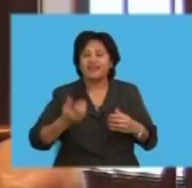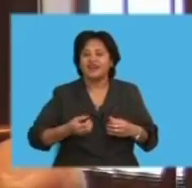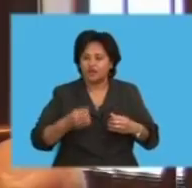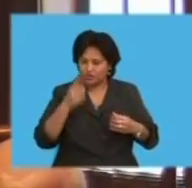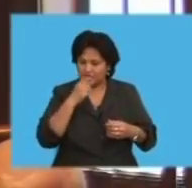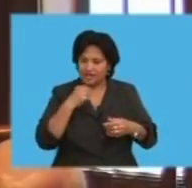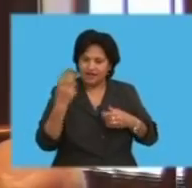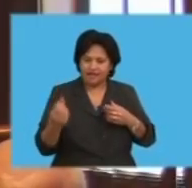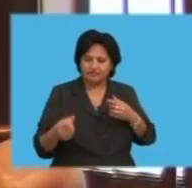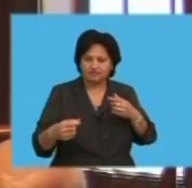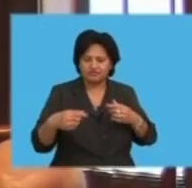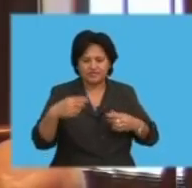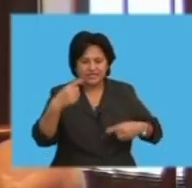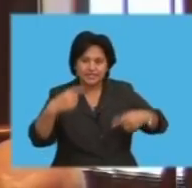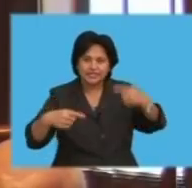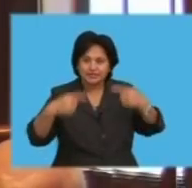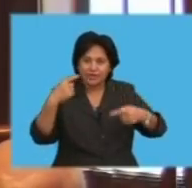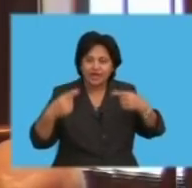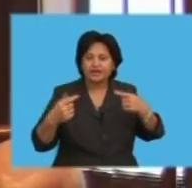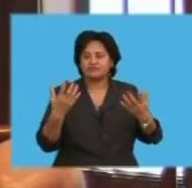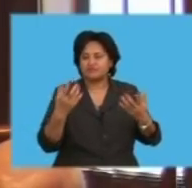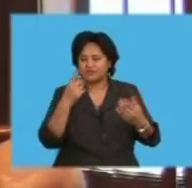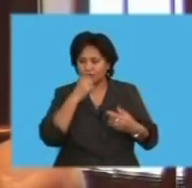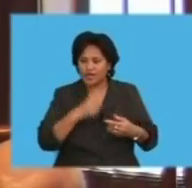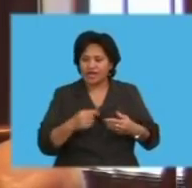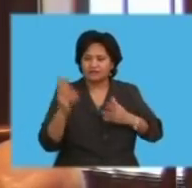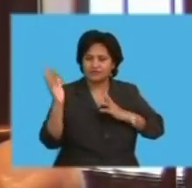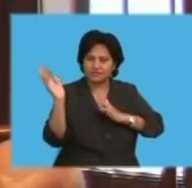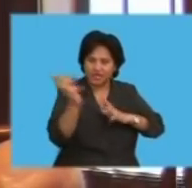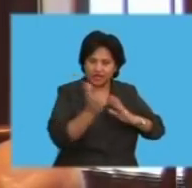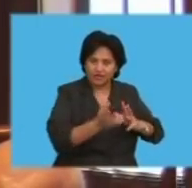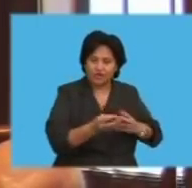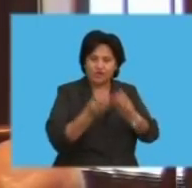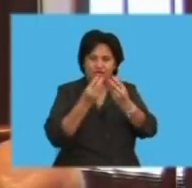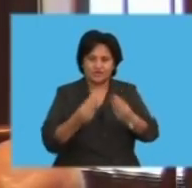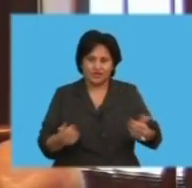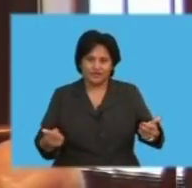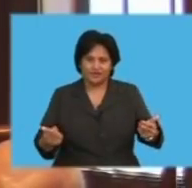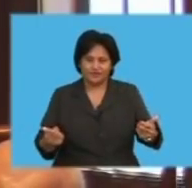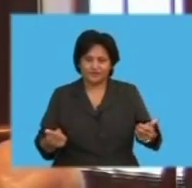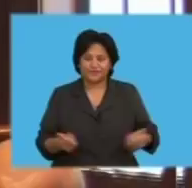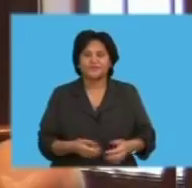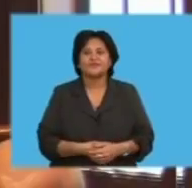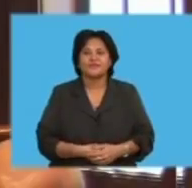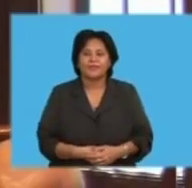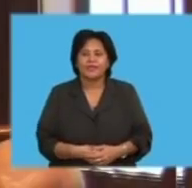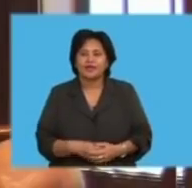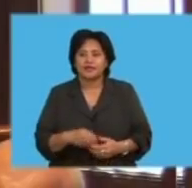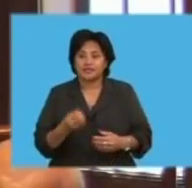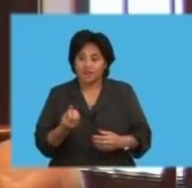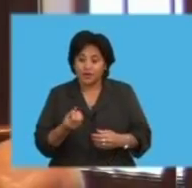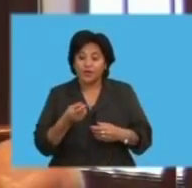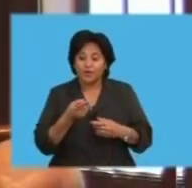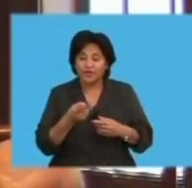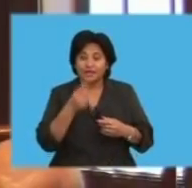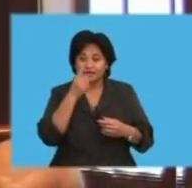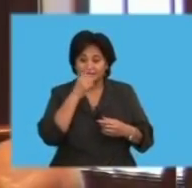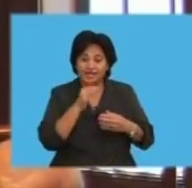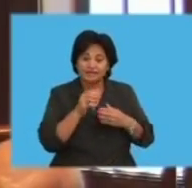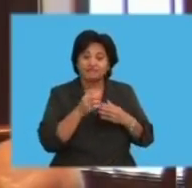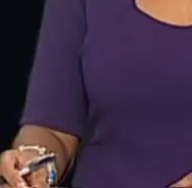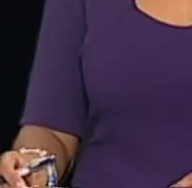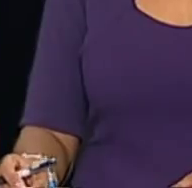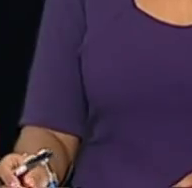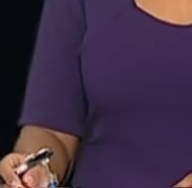debate, yet be more productive. Make no mistake, properly applied, it can link diversity to